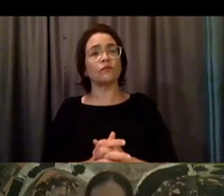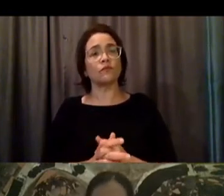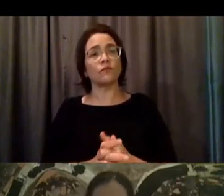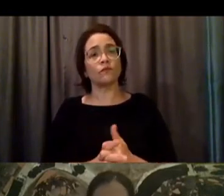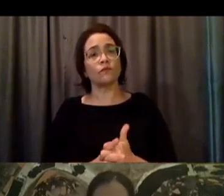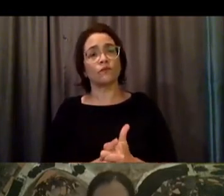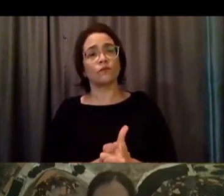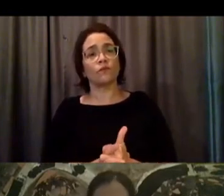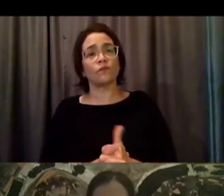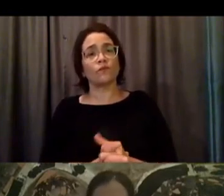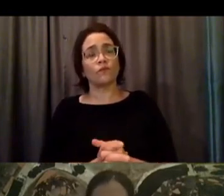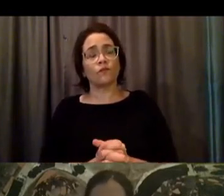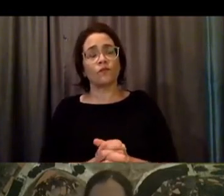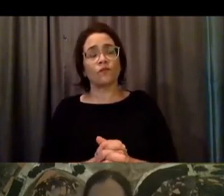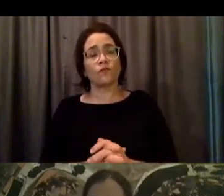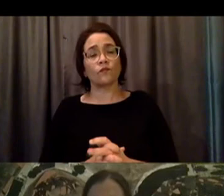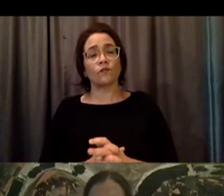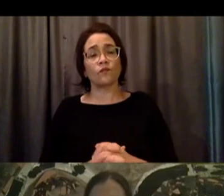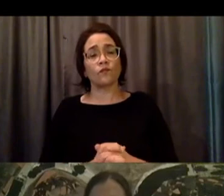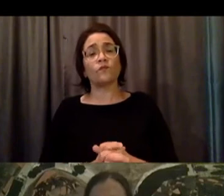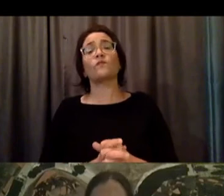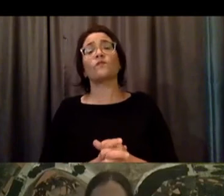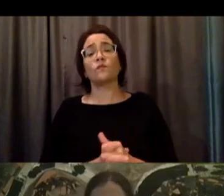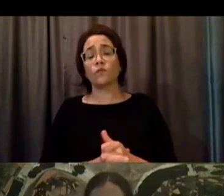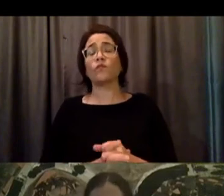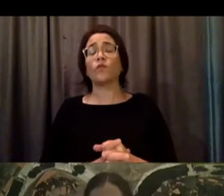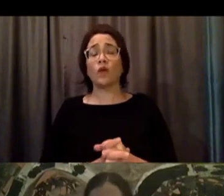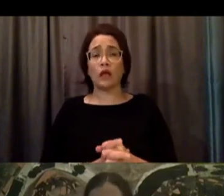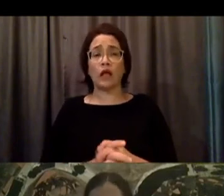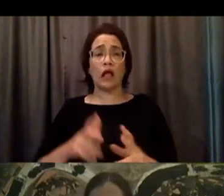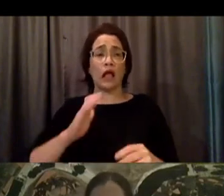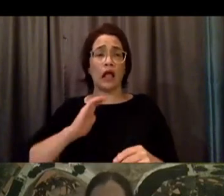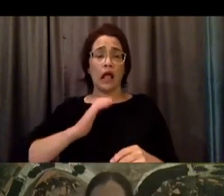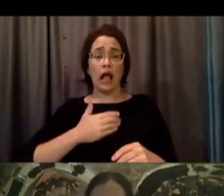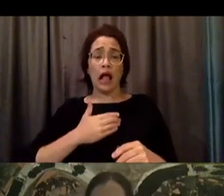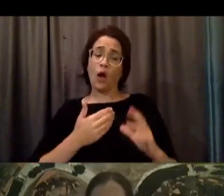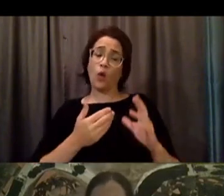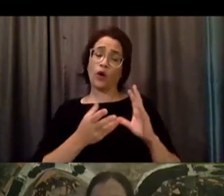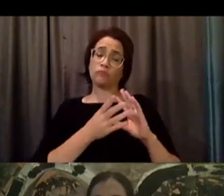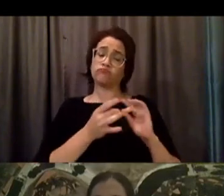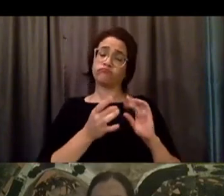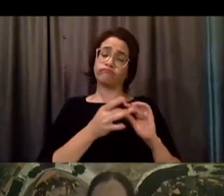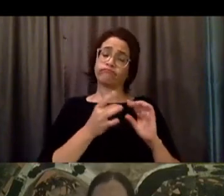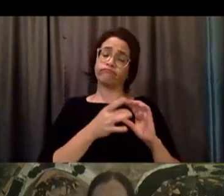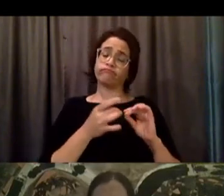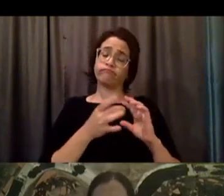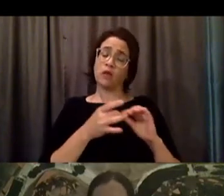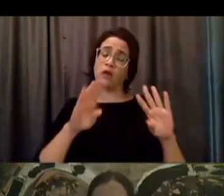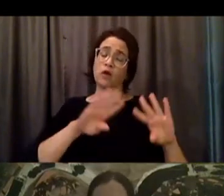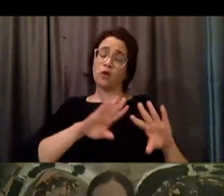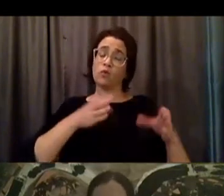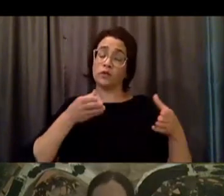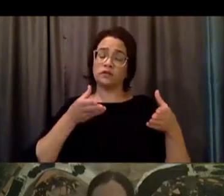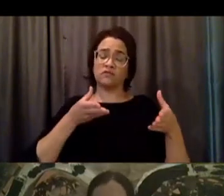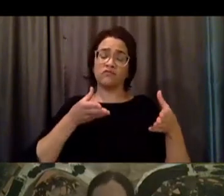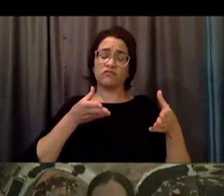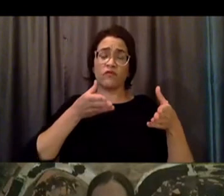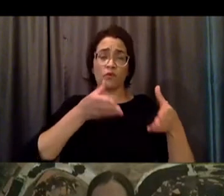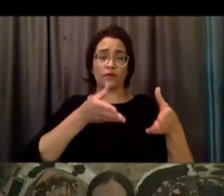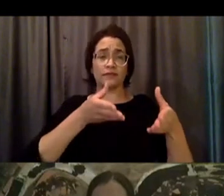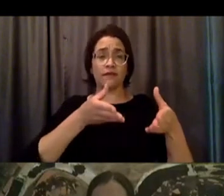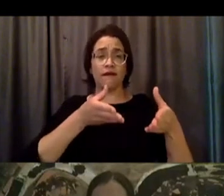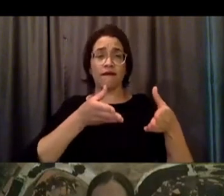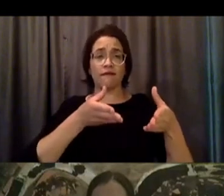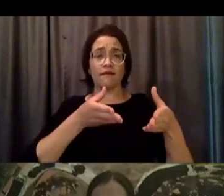so, yes, our narrative was quite focused on the experience of, the genocide